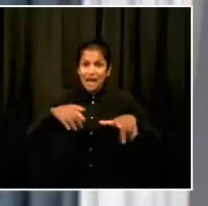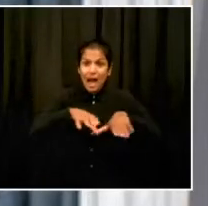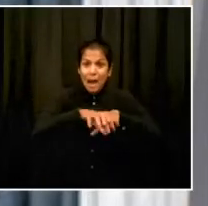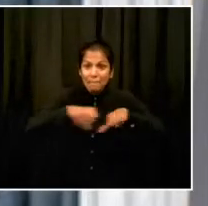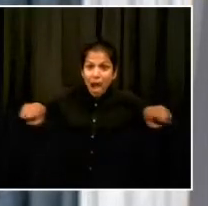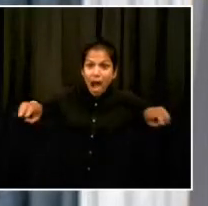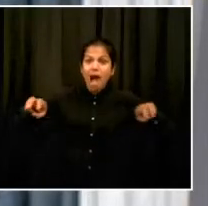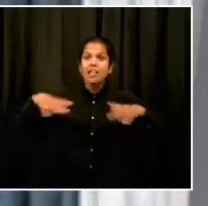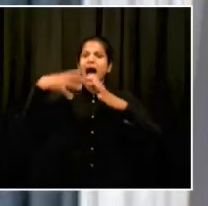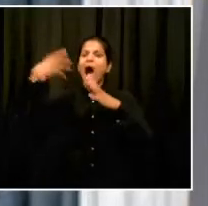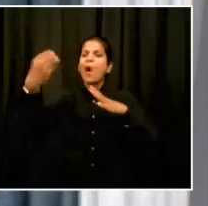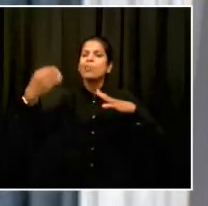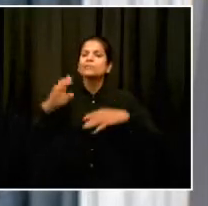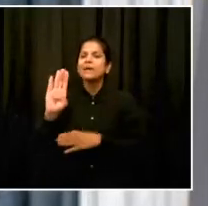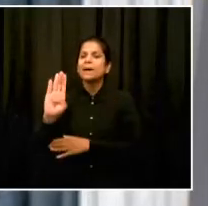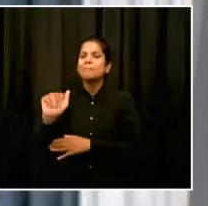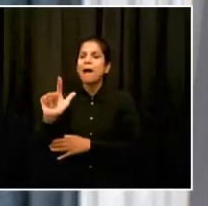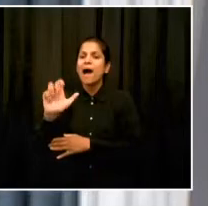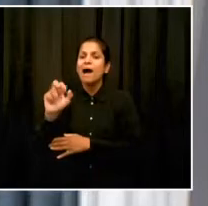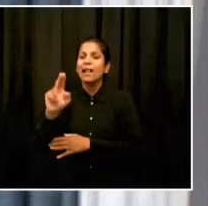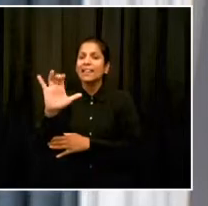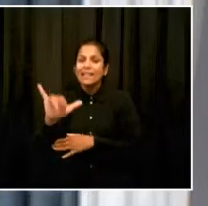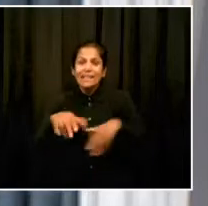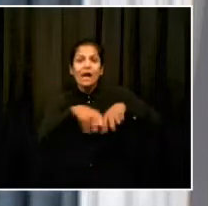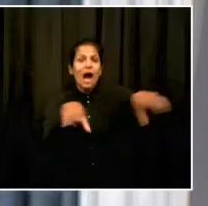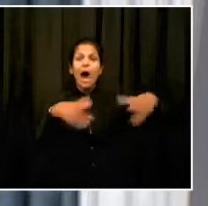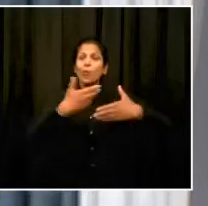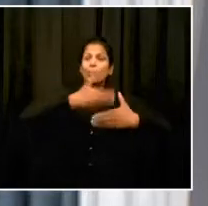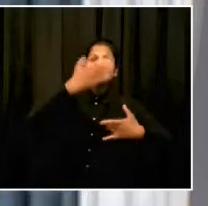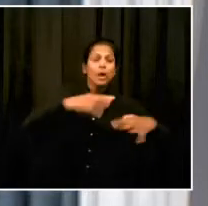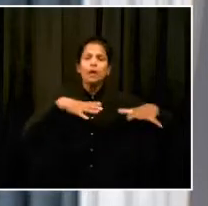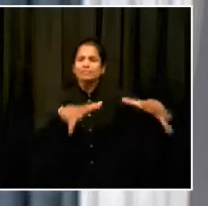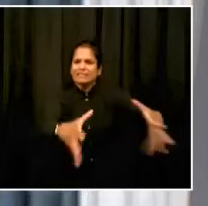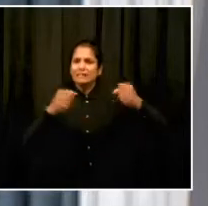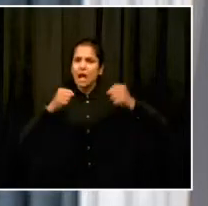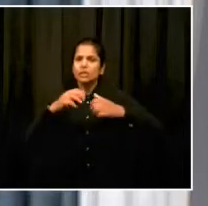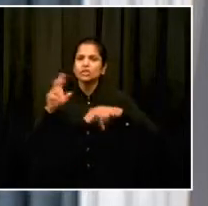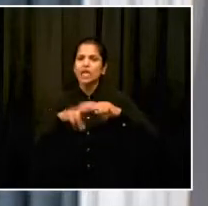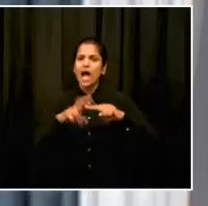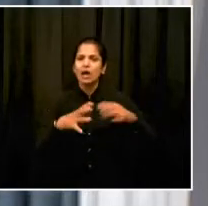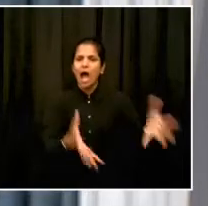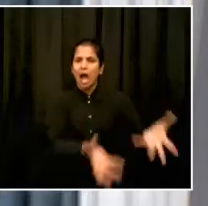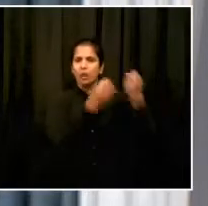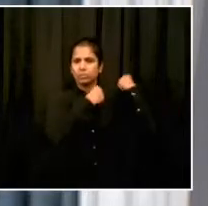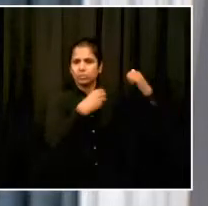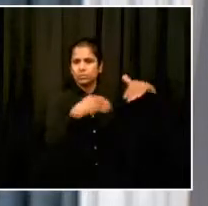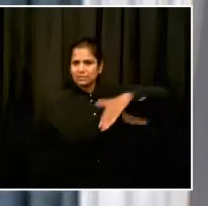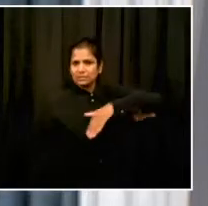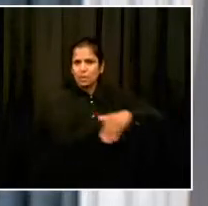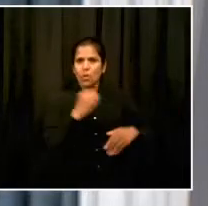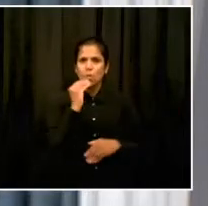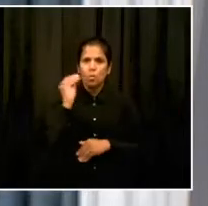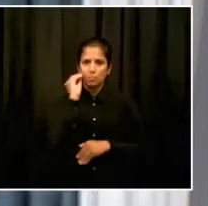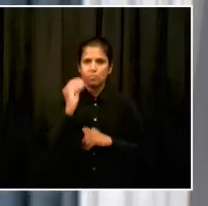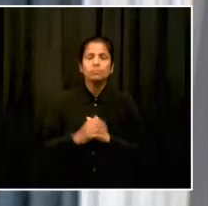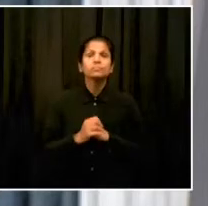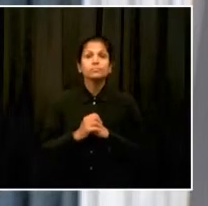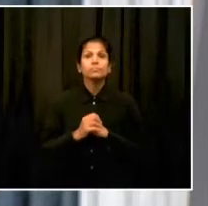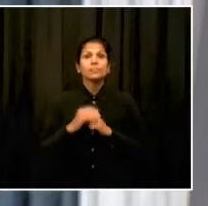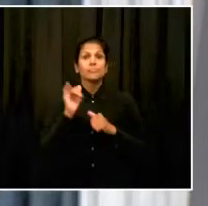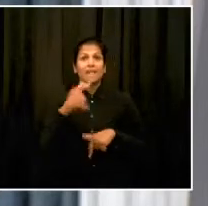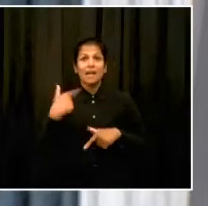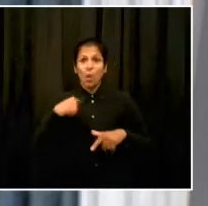storm. Additionally, coastal flood warnings have been issued for Staten Island, Brooklyn, and southern Queens. Coastal